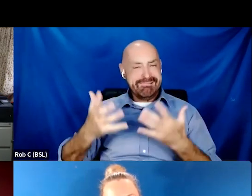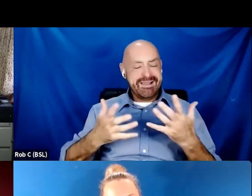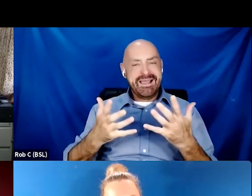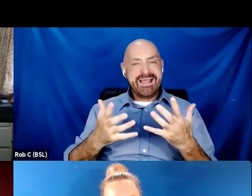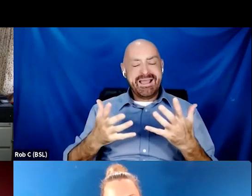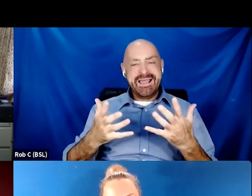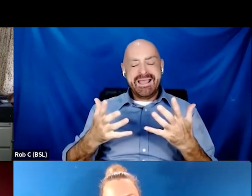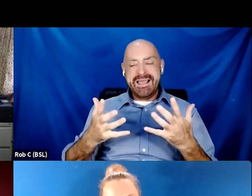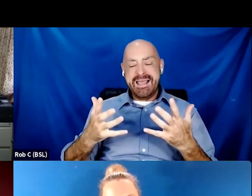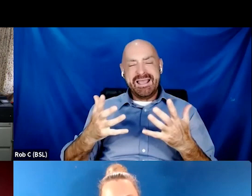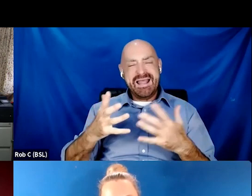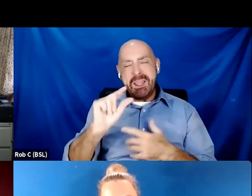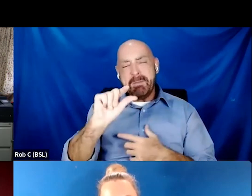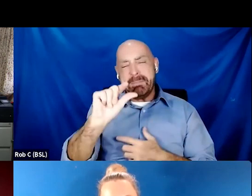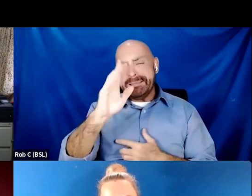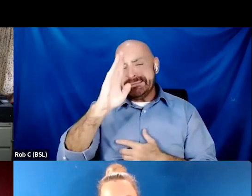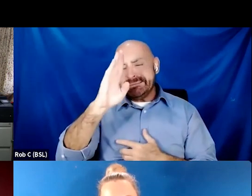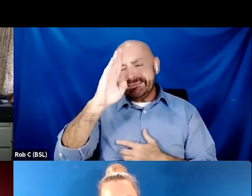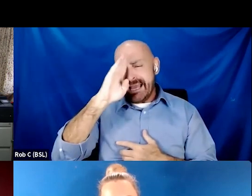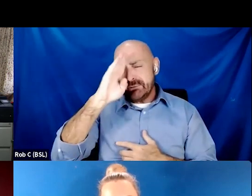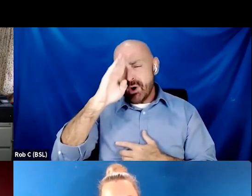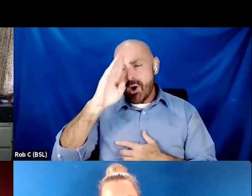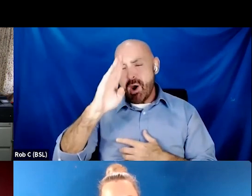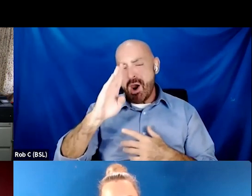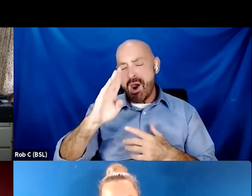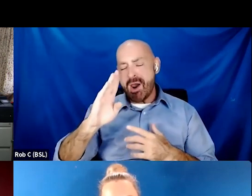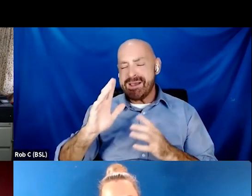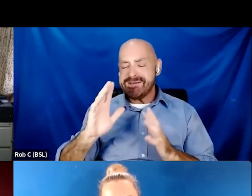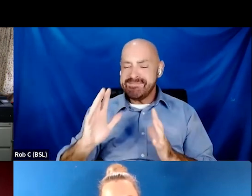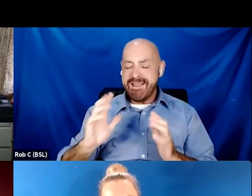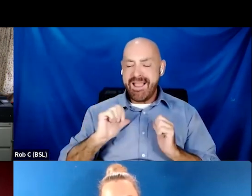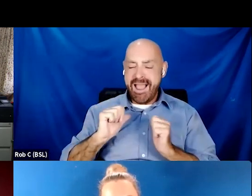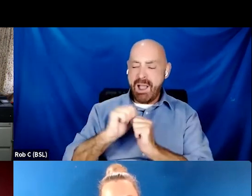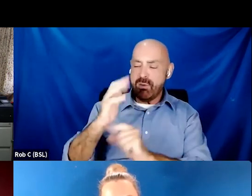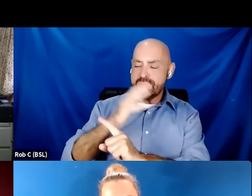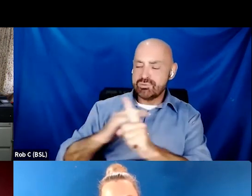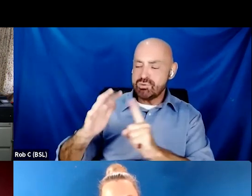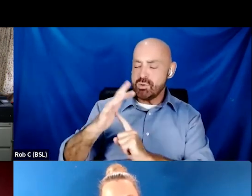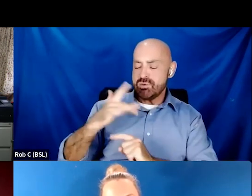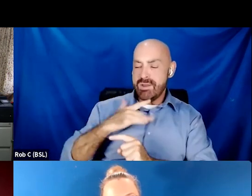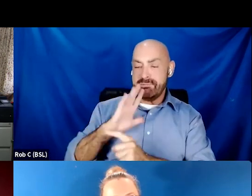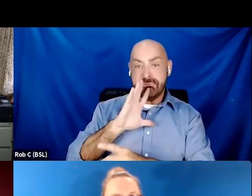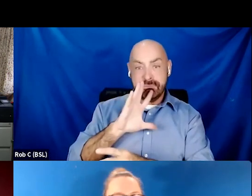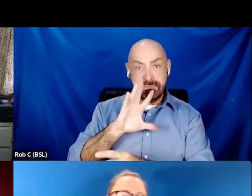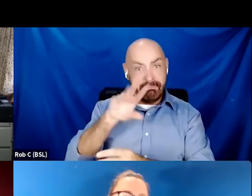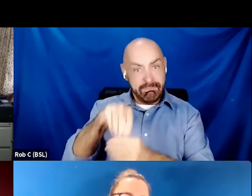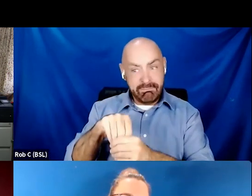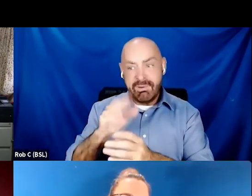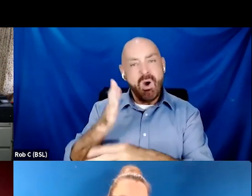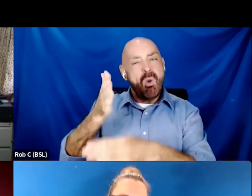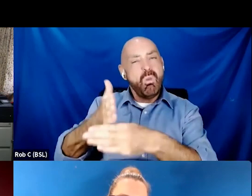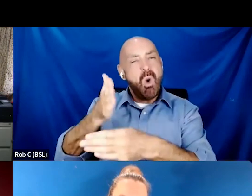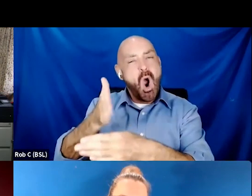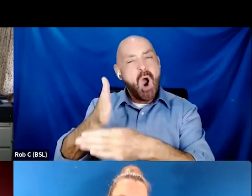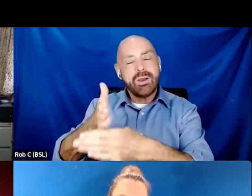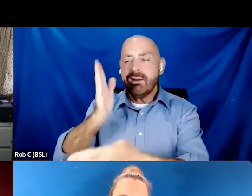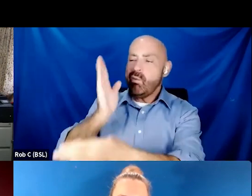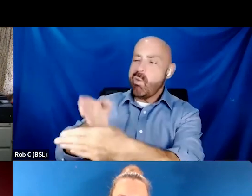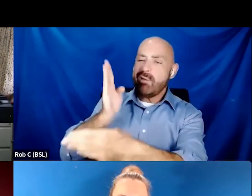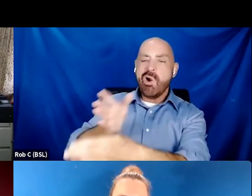a danger that part of our social lives did involve, work was not entirely horrible for